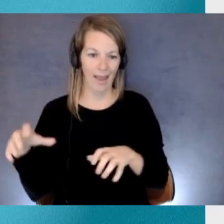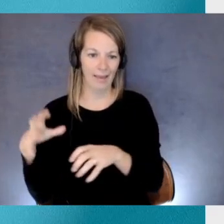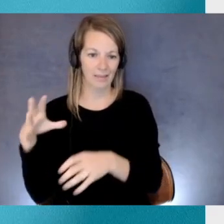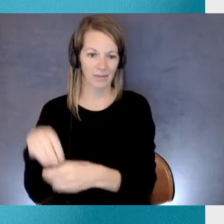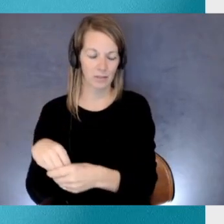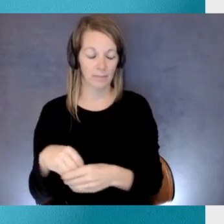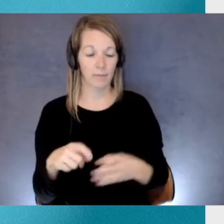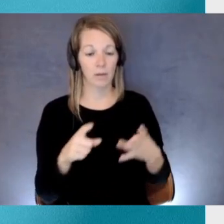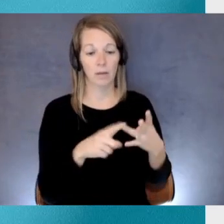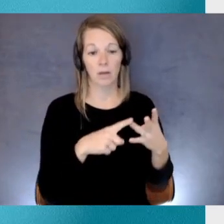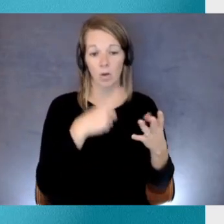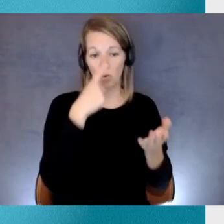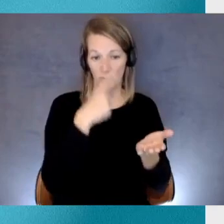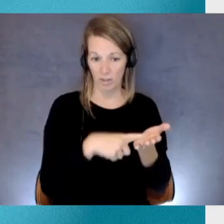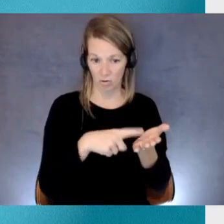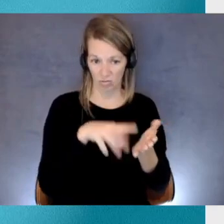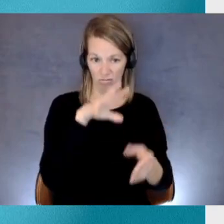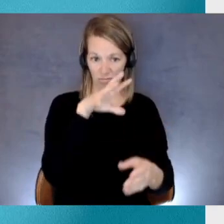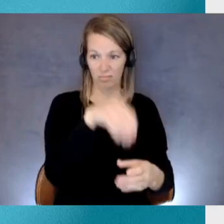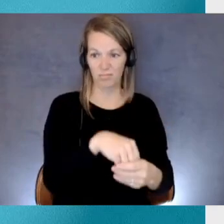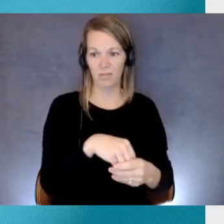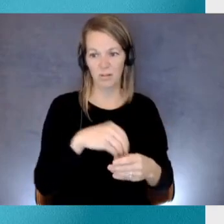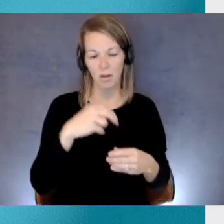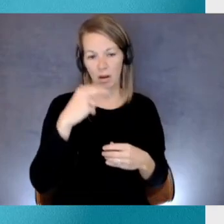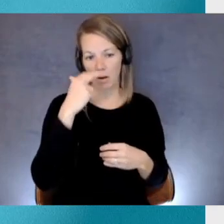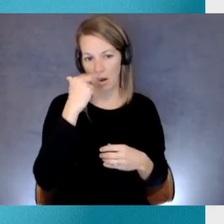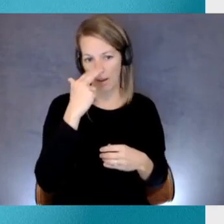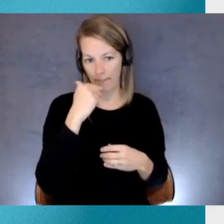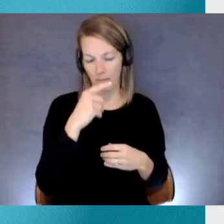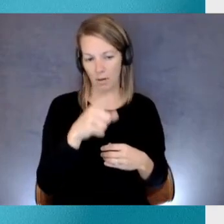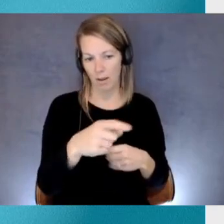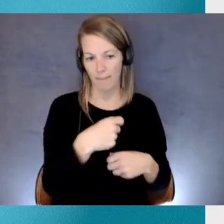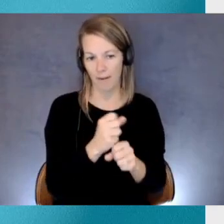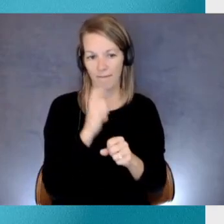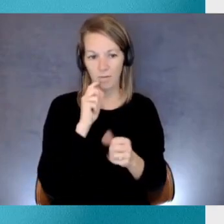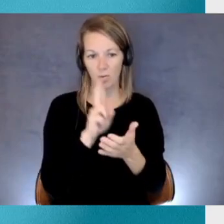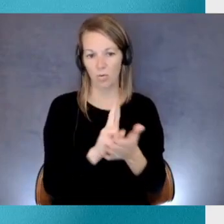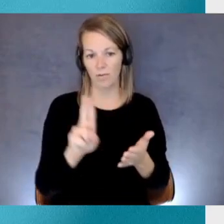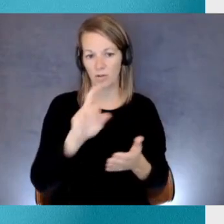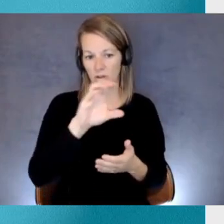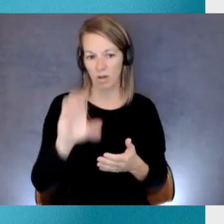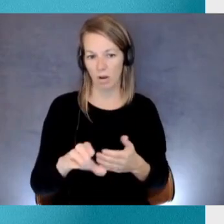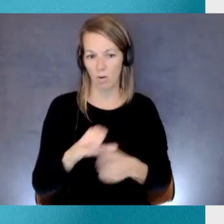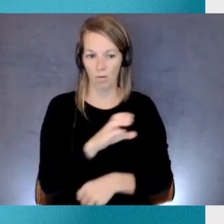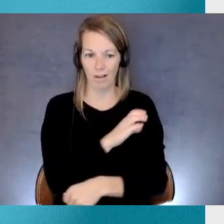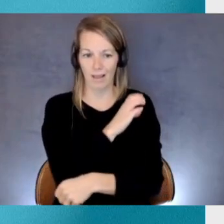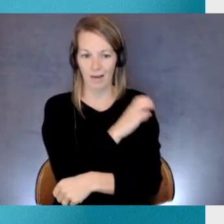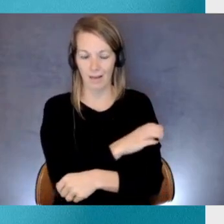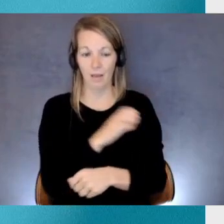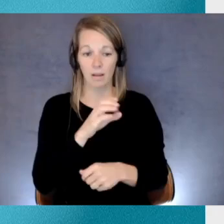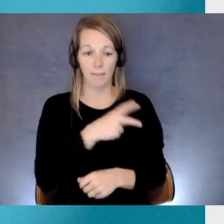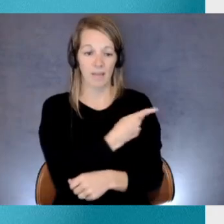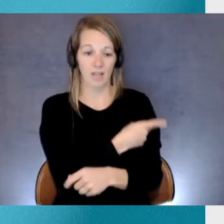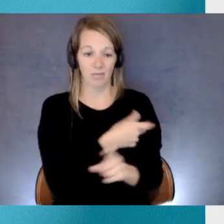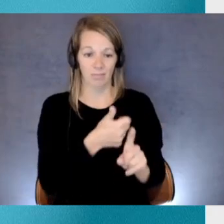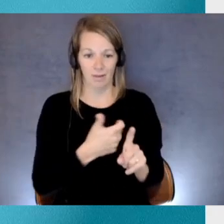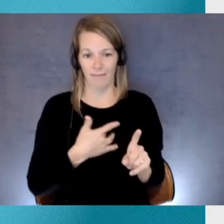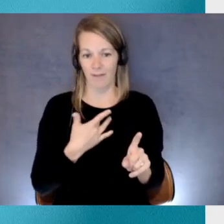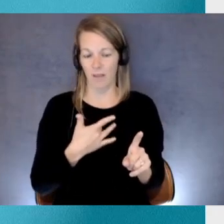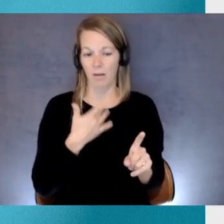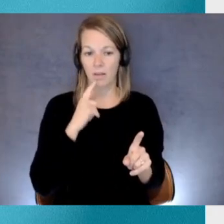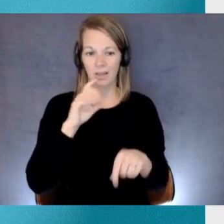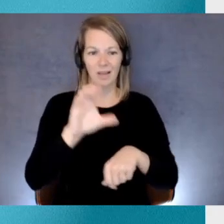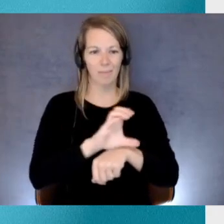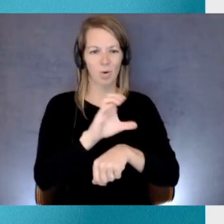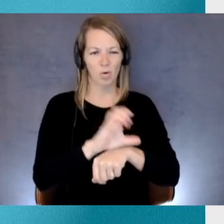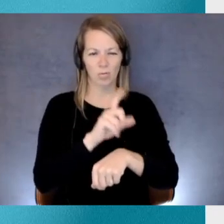to. This was a comic that I made for a University of Chicago clinic where the patients were saying that they felt that the computer was